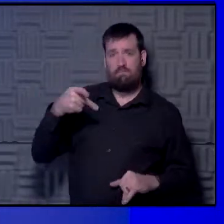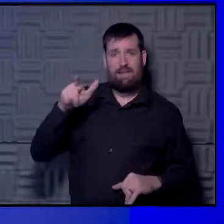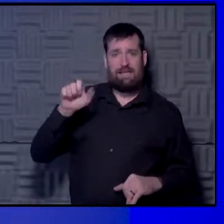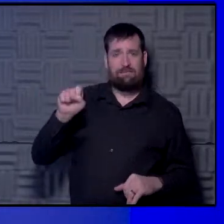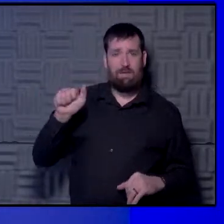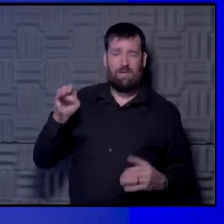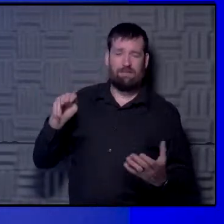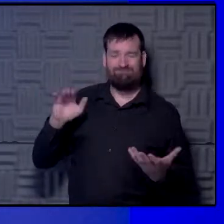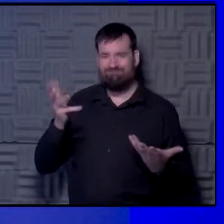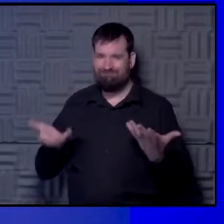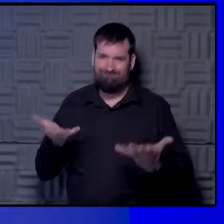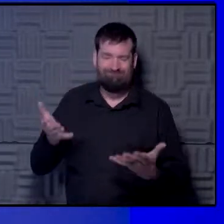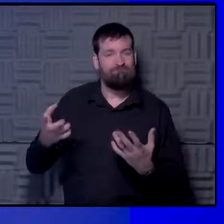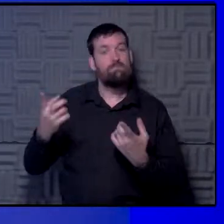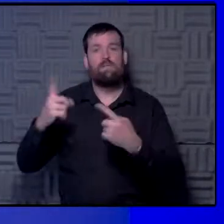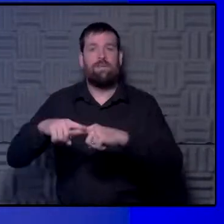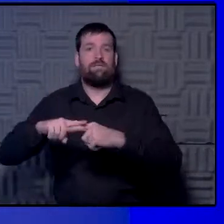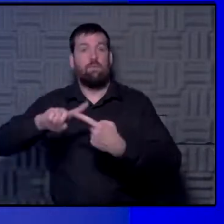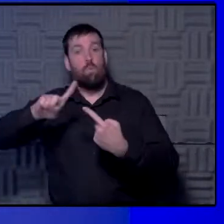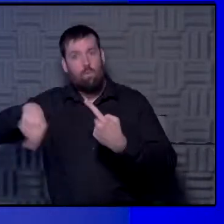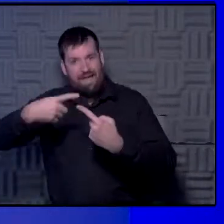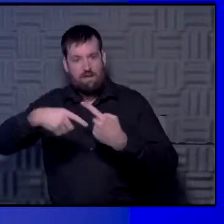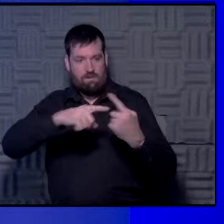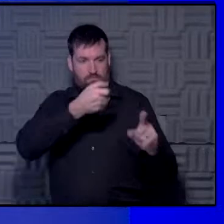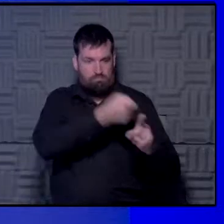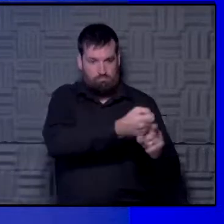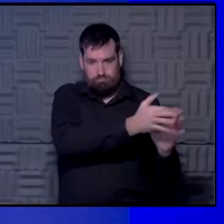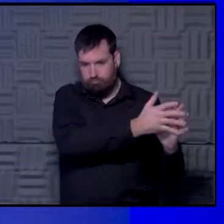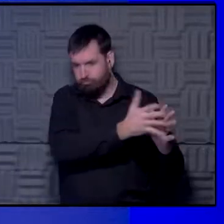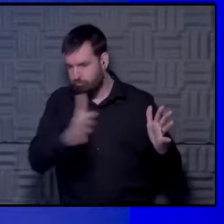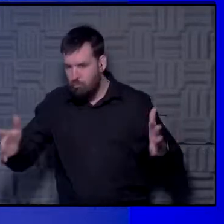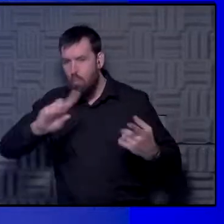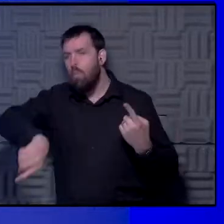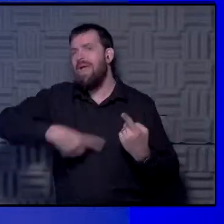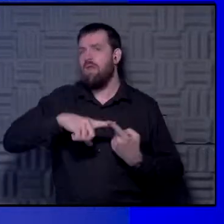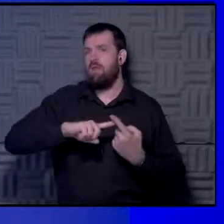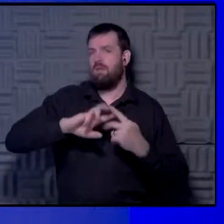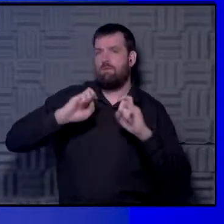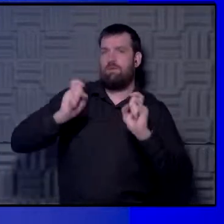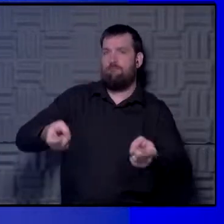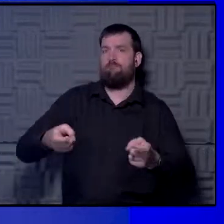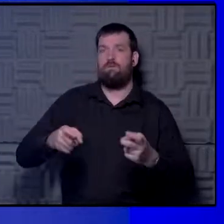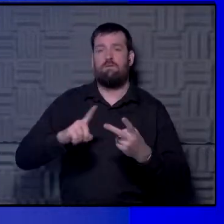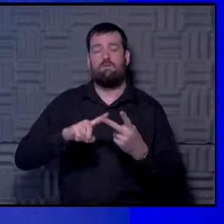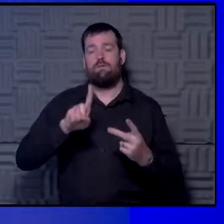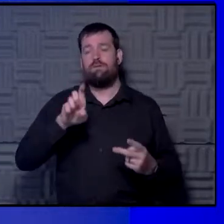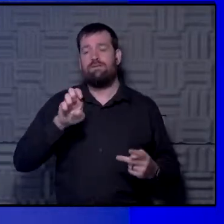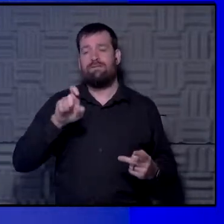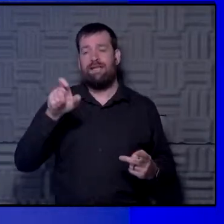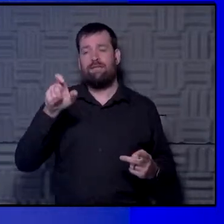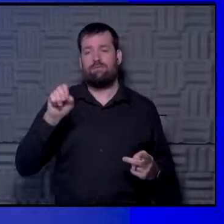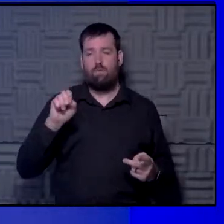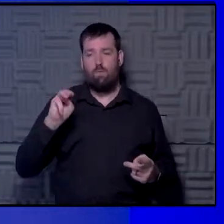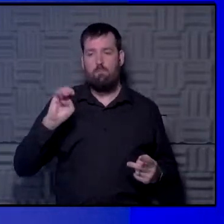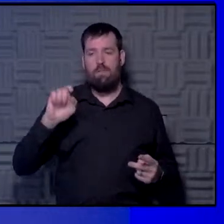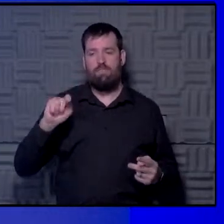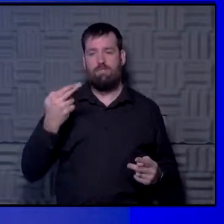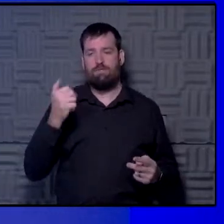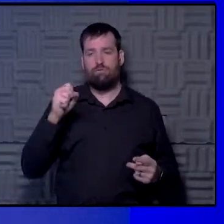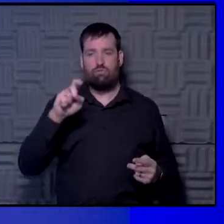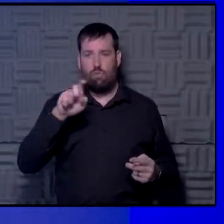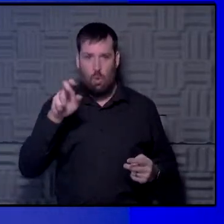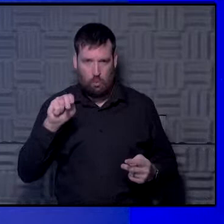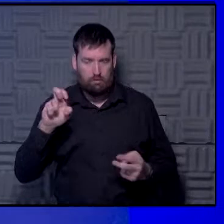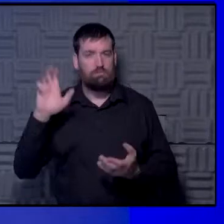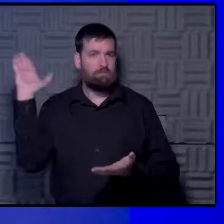also that depends on when in the disease process that was given. But dexamethasone has really proven to be very helpful